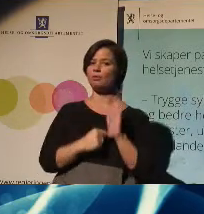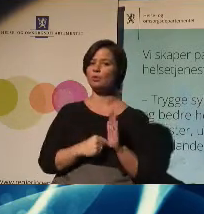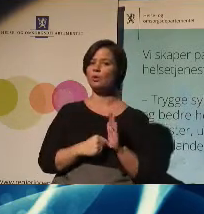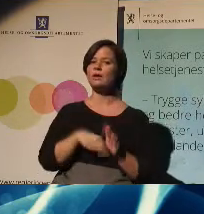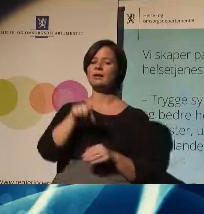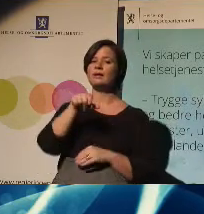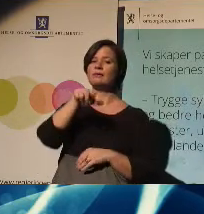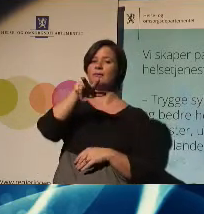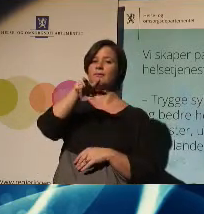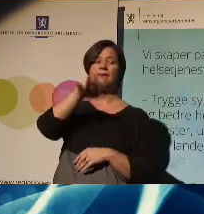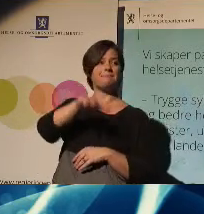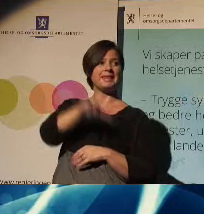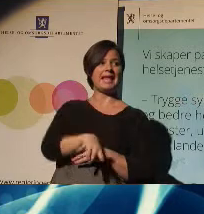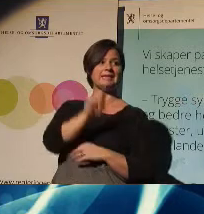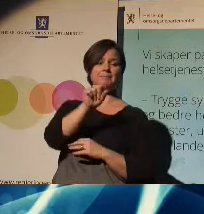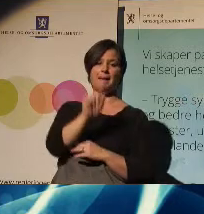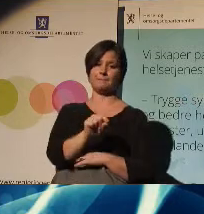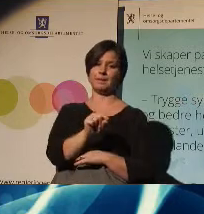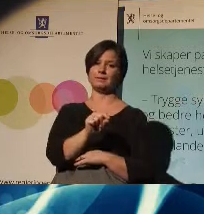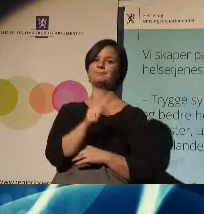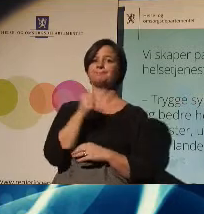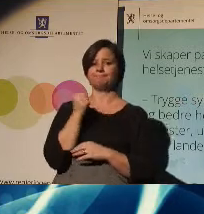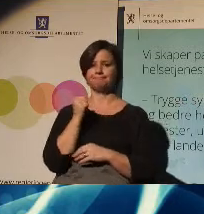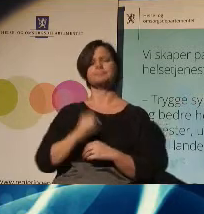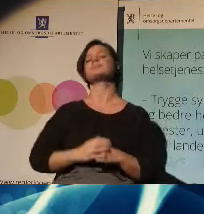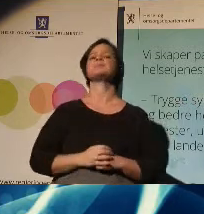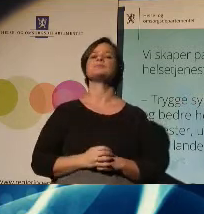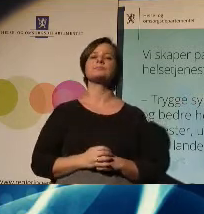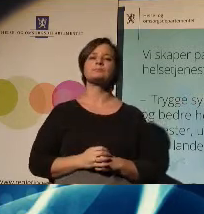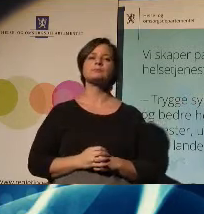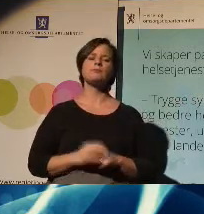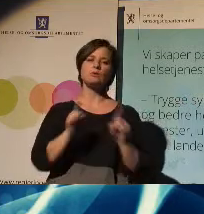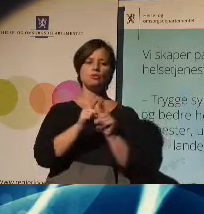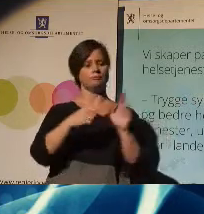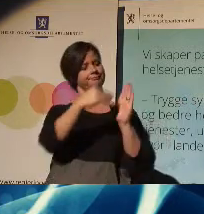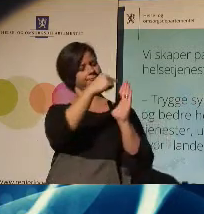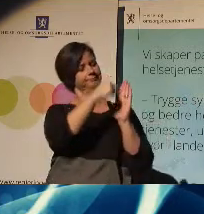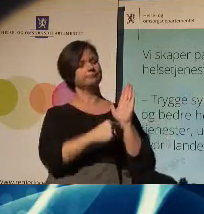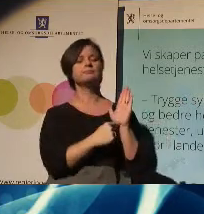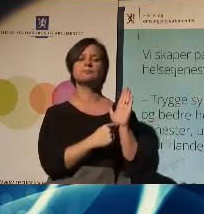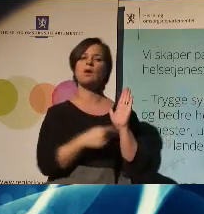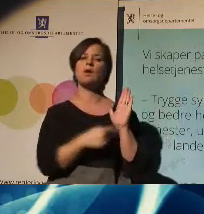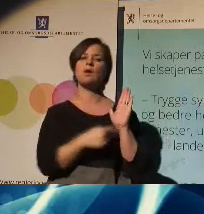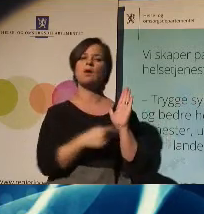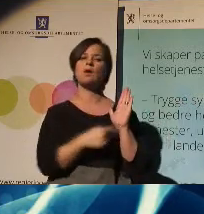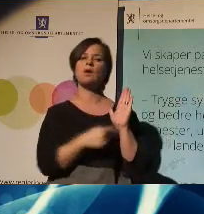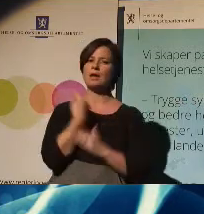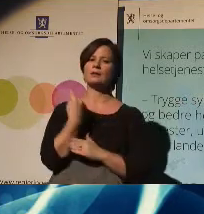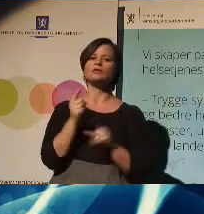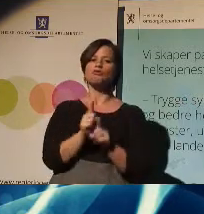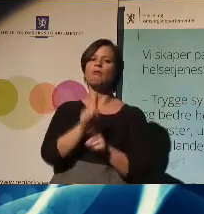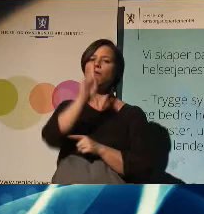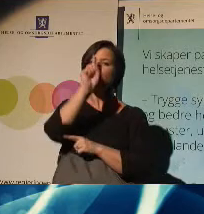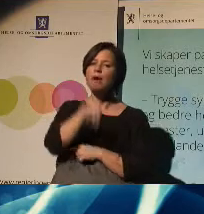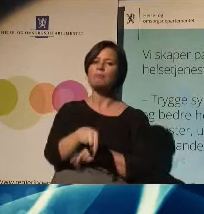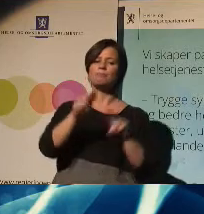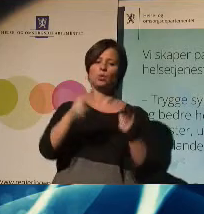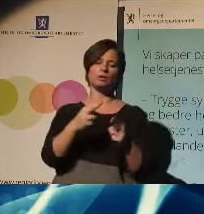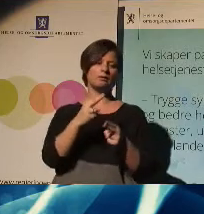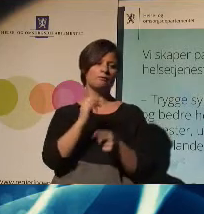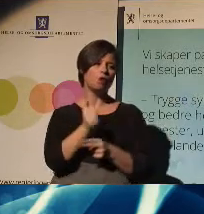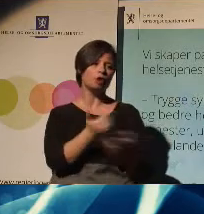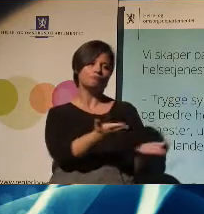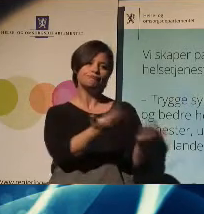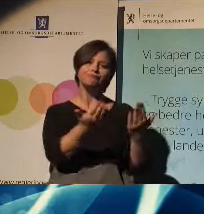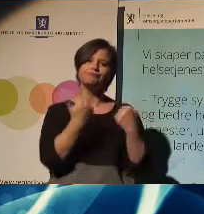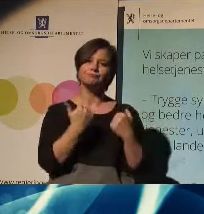15. Co-creating health, more than a dream. And it outlines all the possibilities that you can use to really engage patients as a